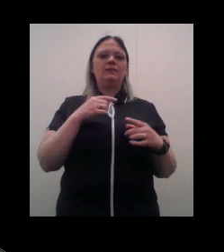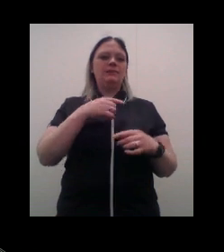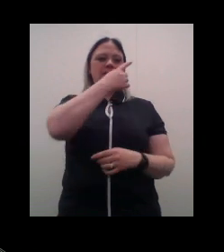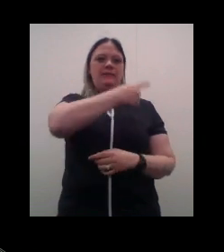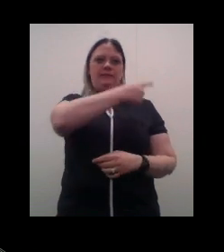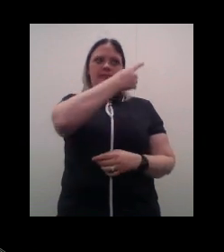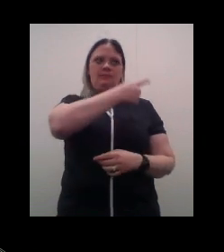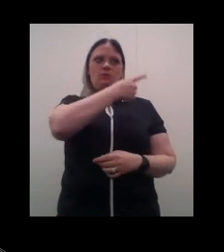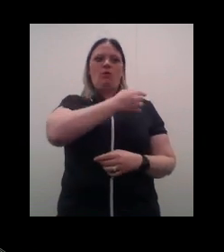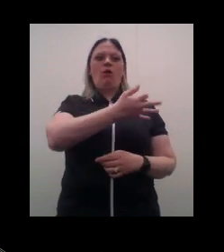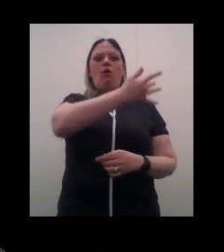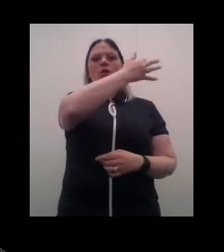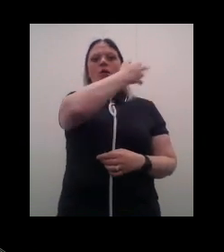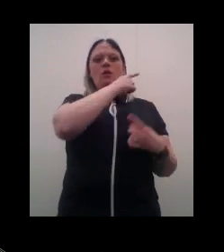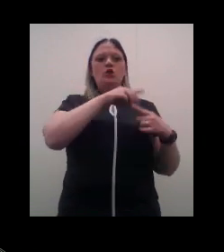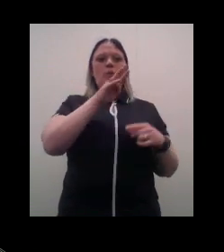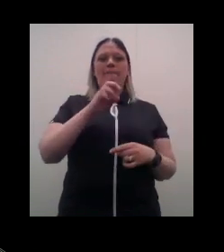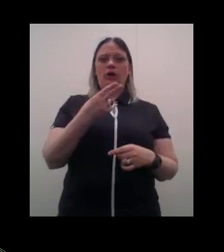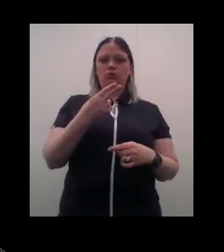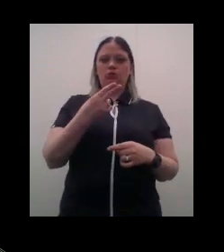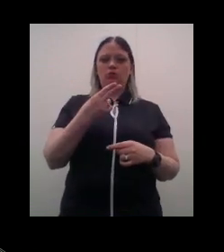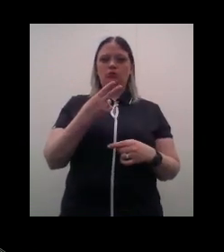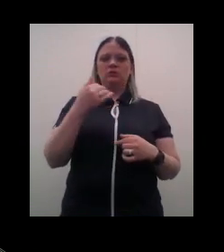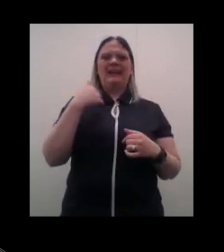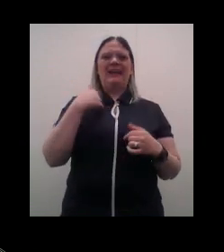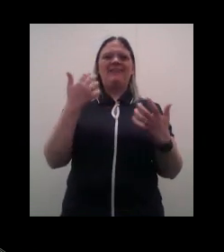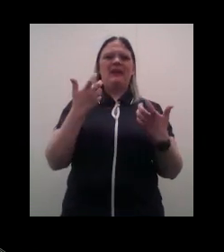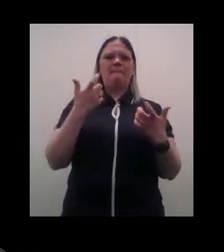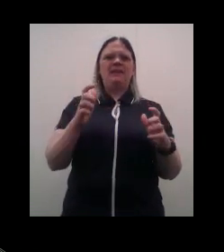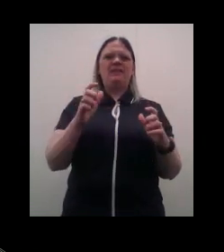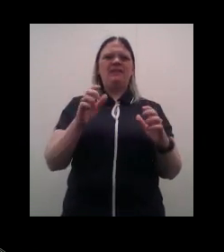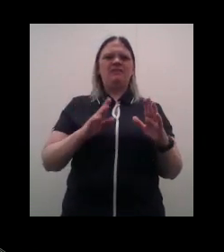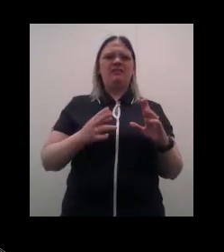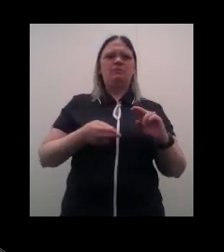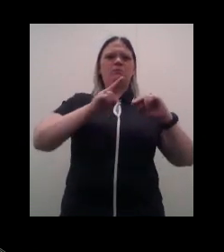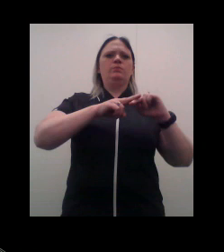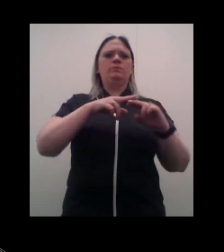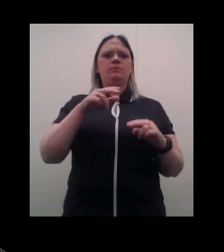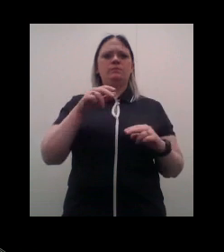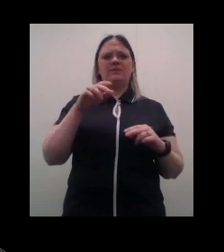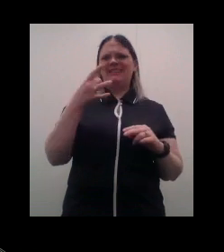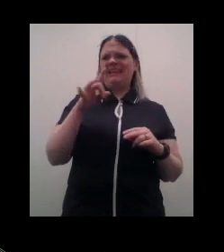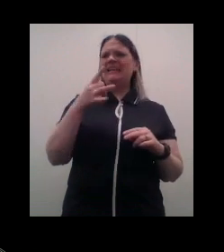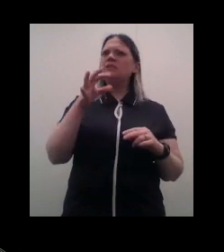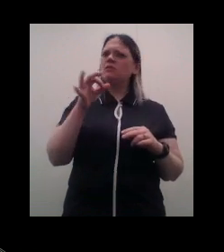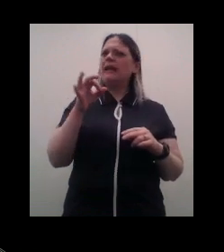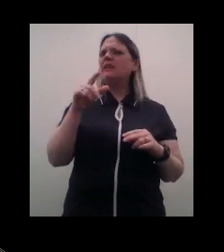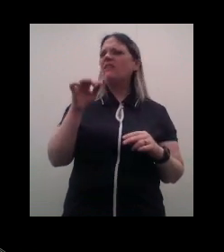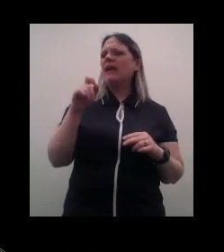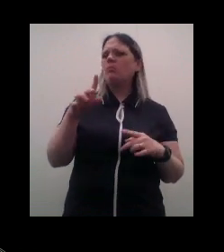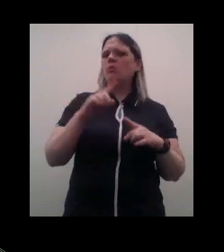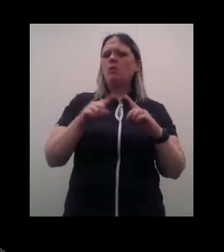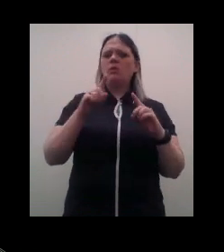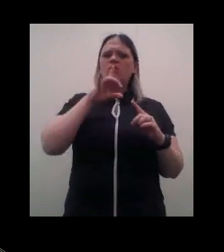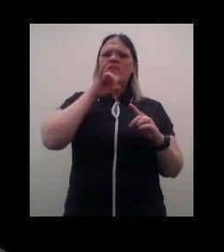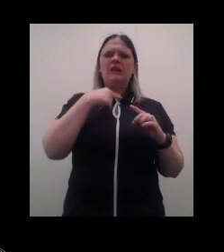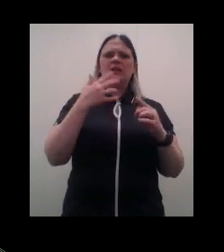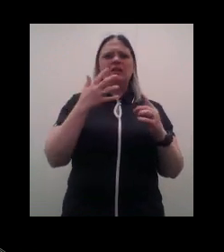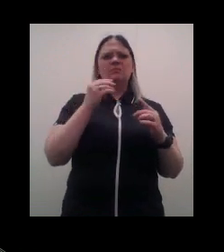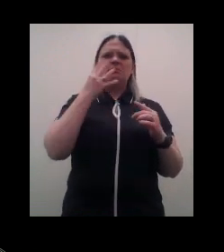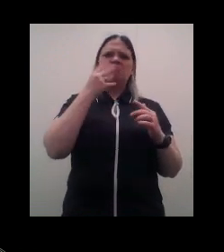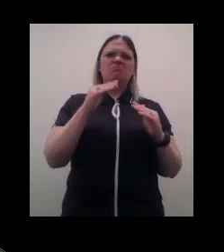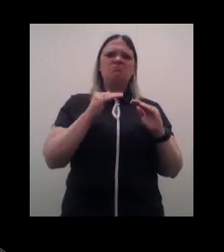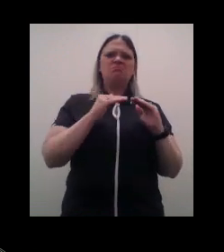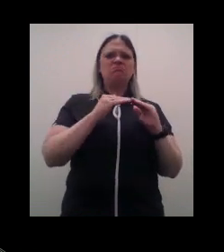we've had that one big jump up, I think, which was on the 18th or 19th of April, but otherwise we've been fairly static